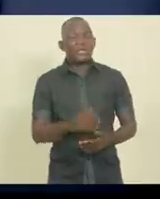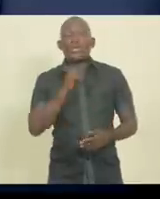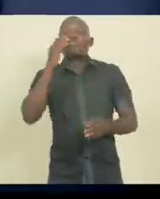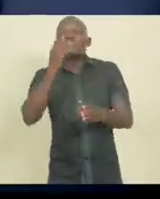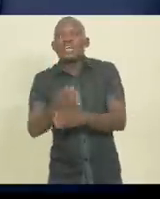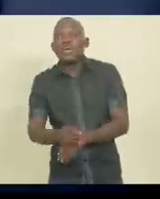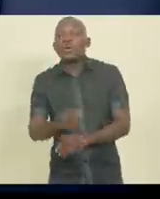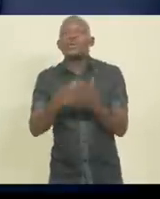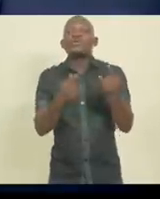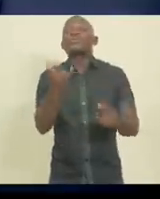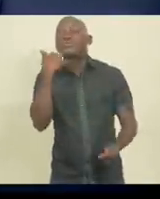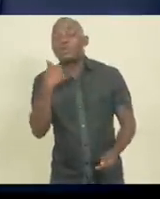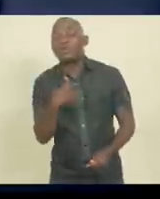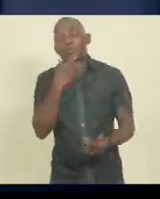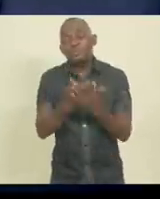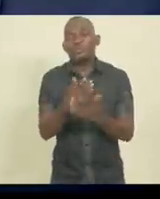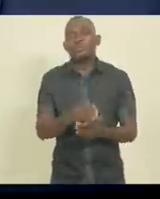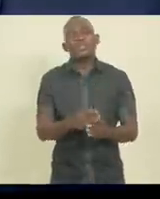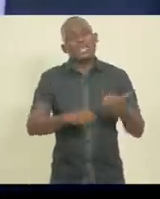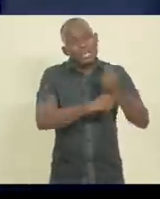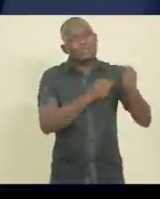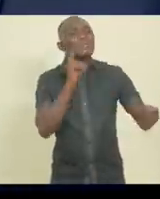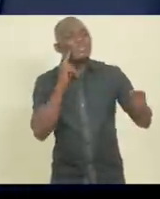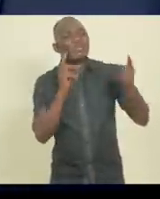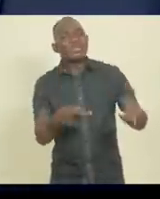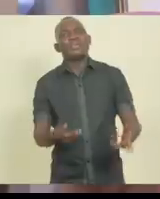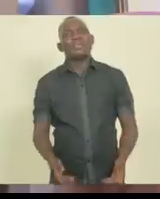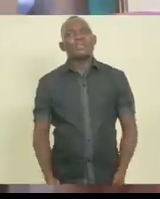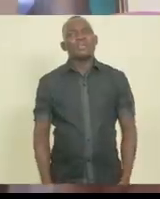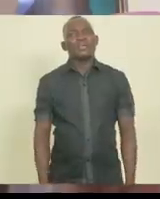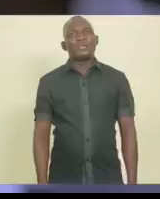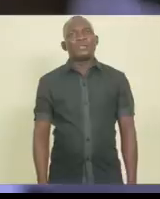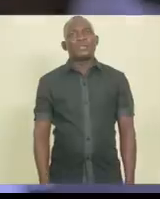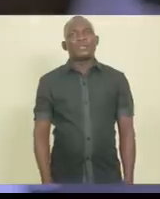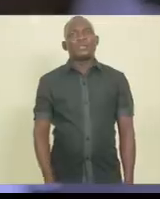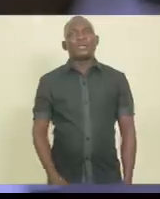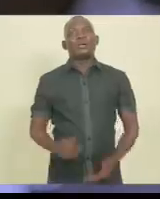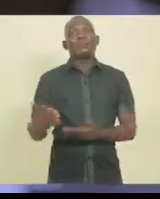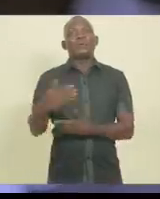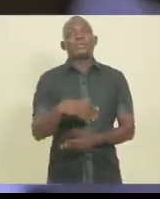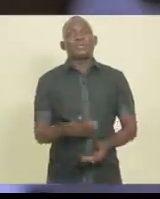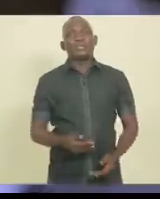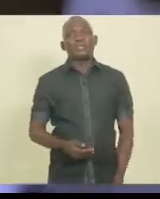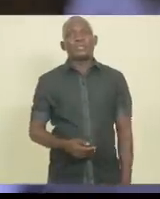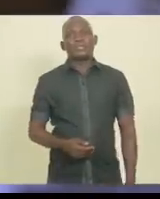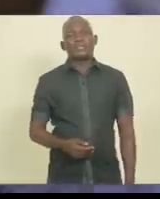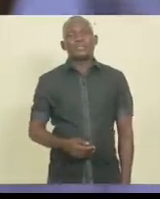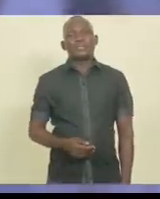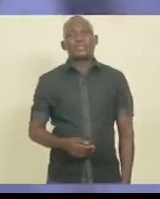Hey mate, my professor for anything already. We were drooping and best of my mom for. May God forgive that